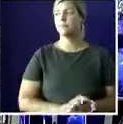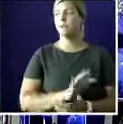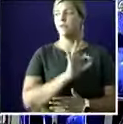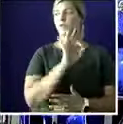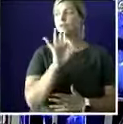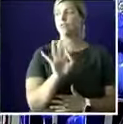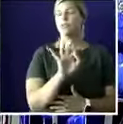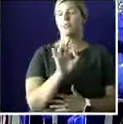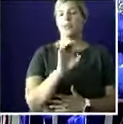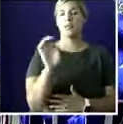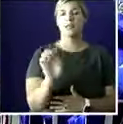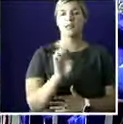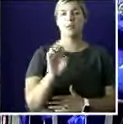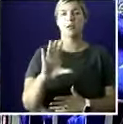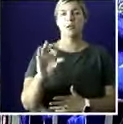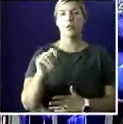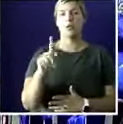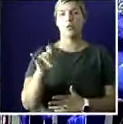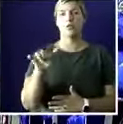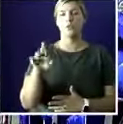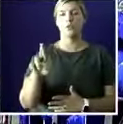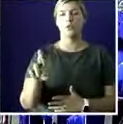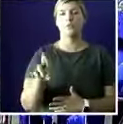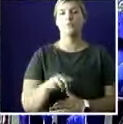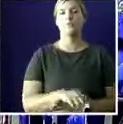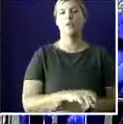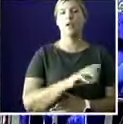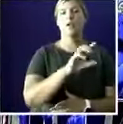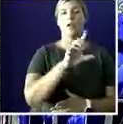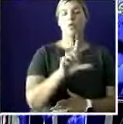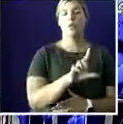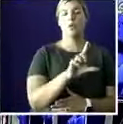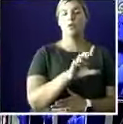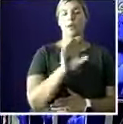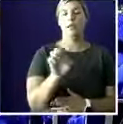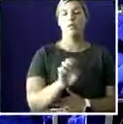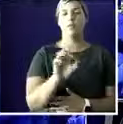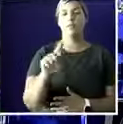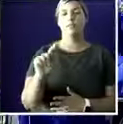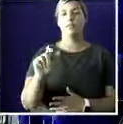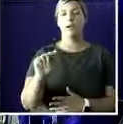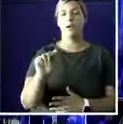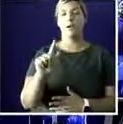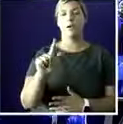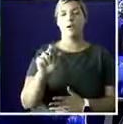Francesca Elizabeth Klosner. Logan Everett Telcott.